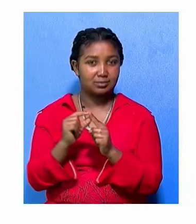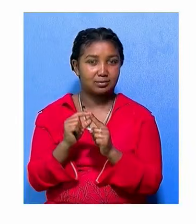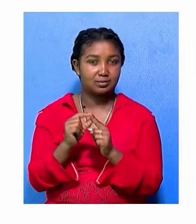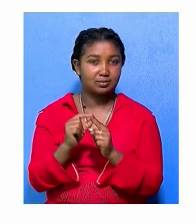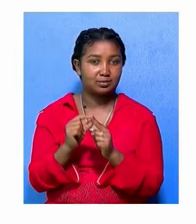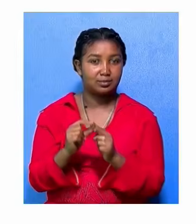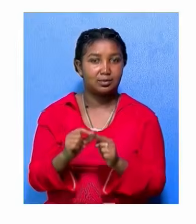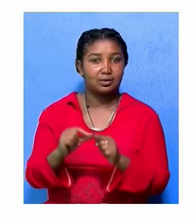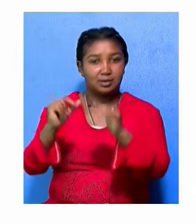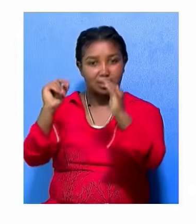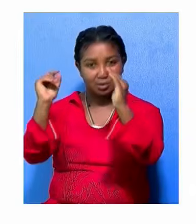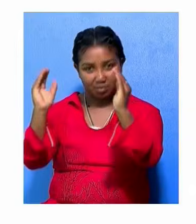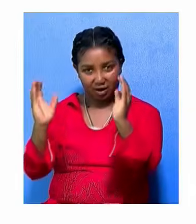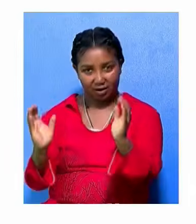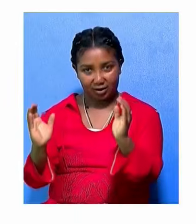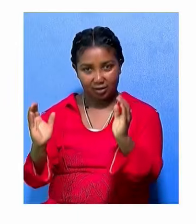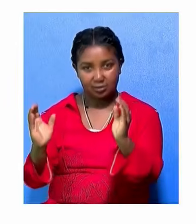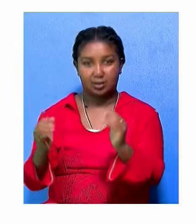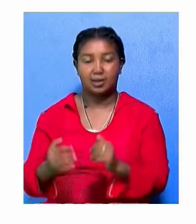in bracket.